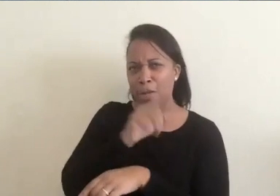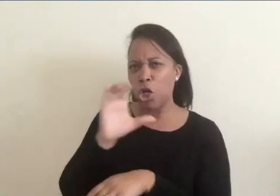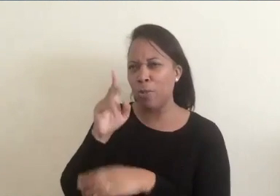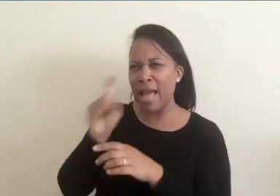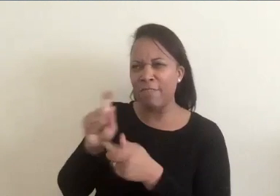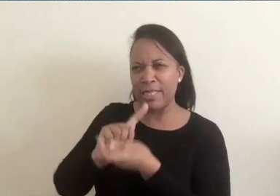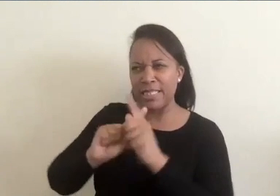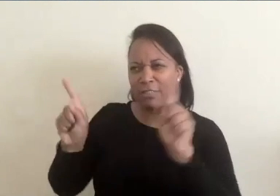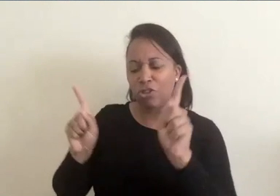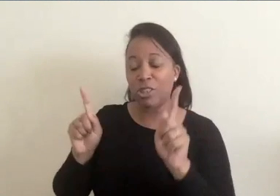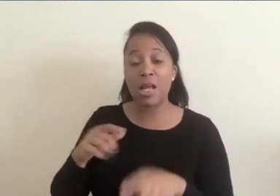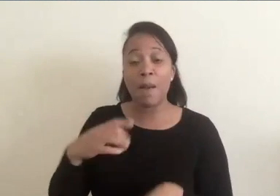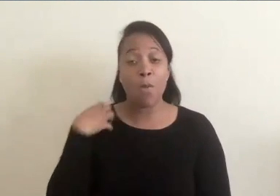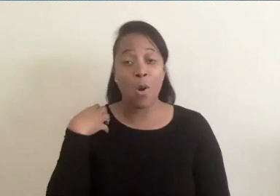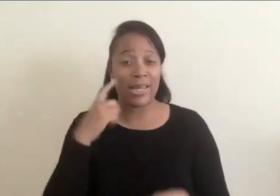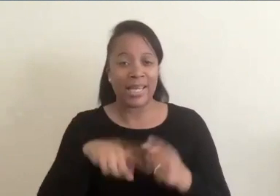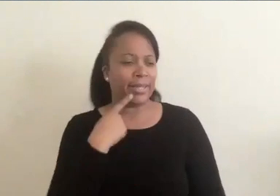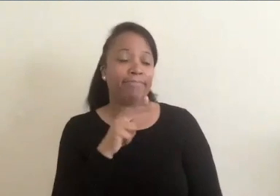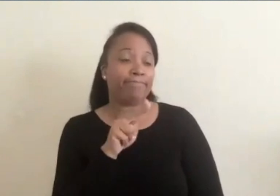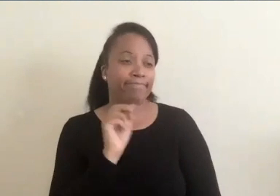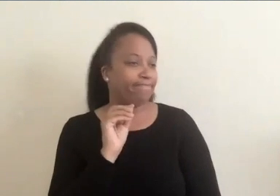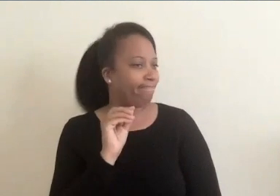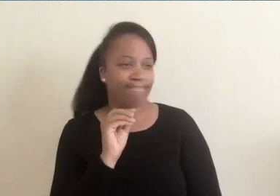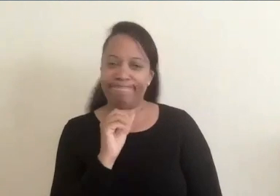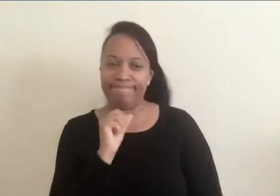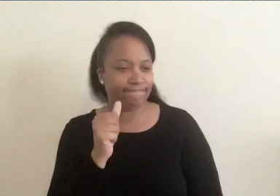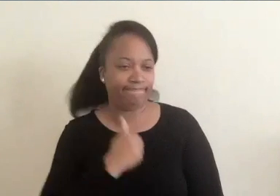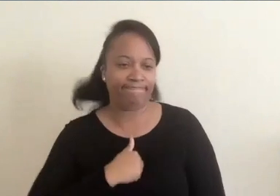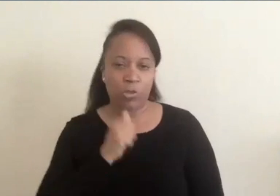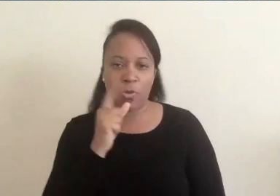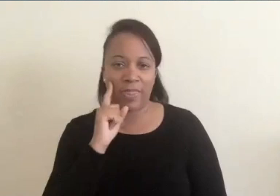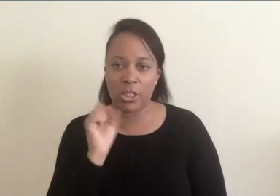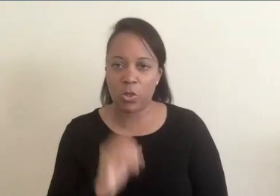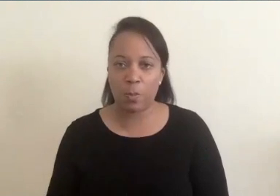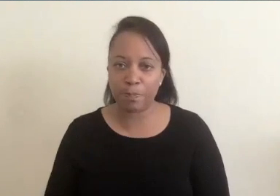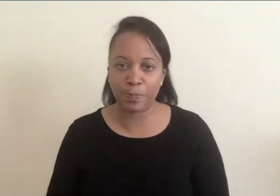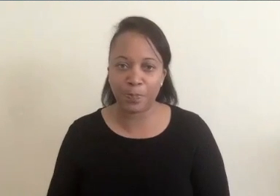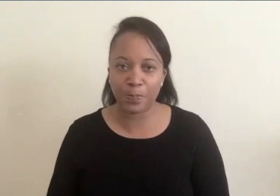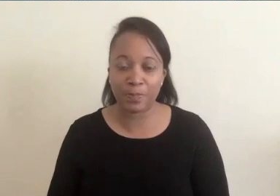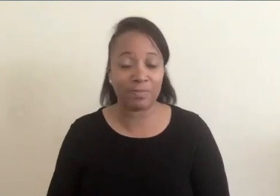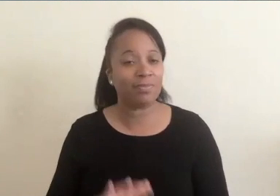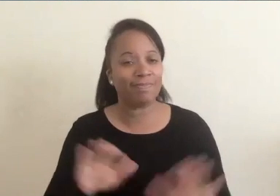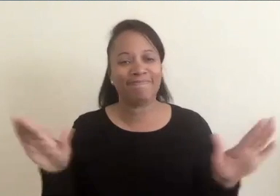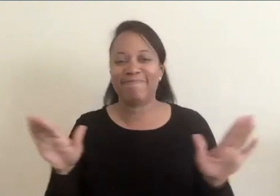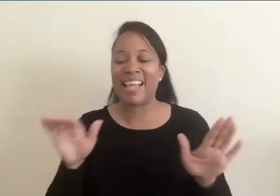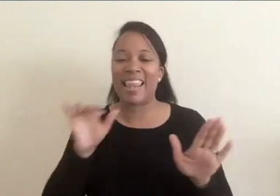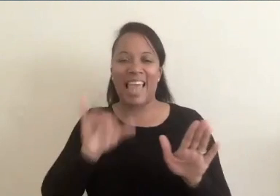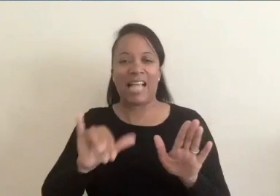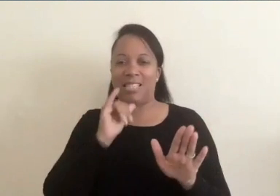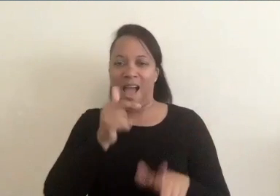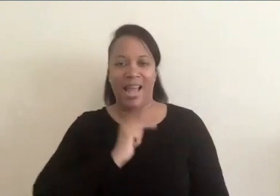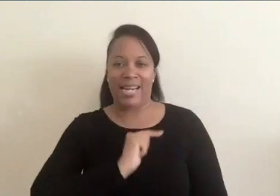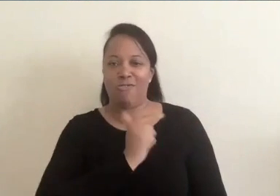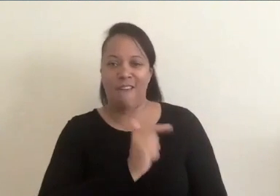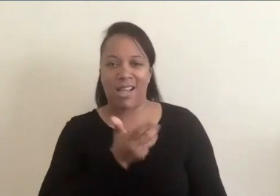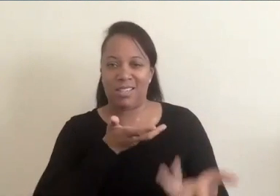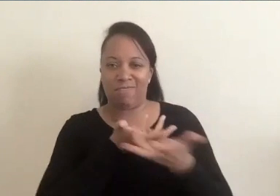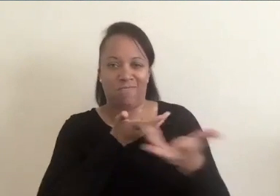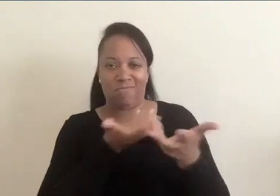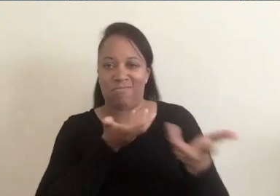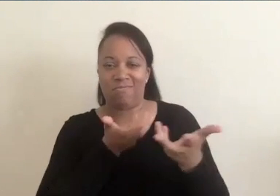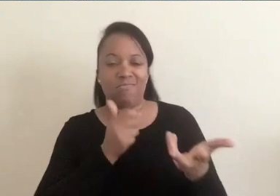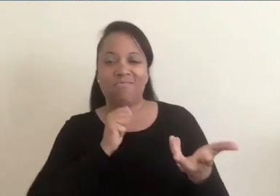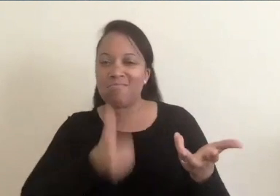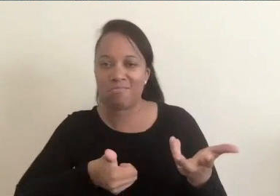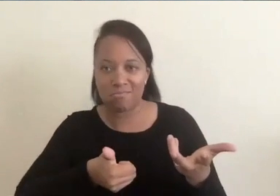cubicle, the employer cannot say, no, I don't think so. We're not going to do that. That would not be interactive. That would